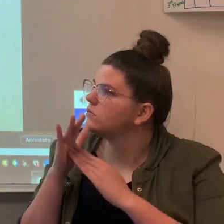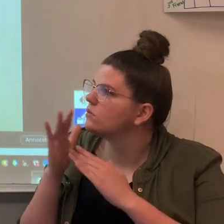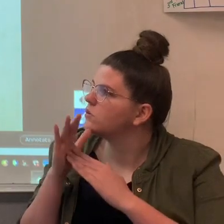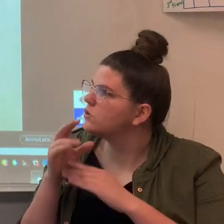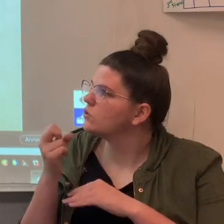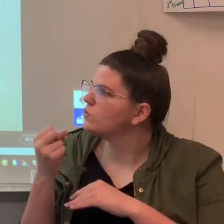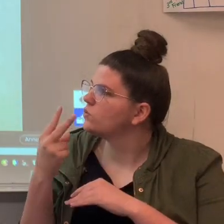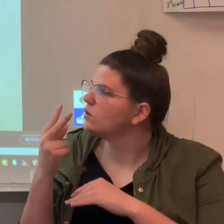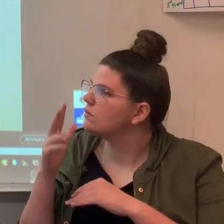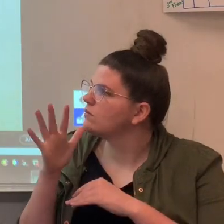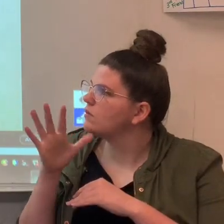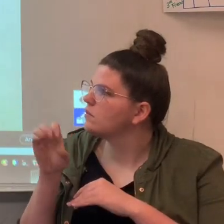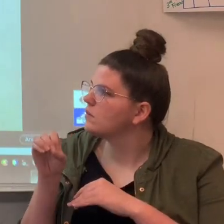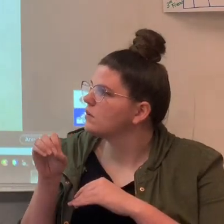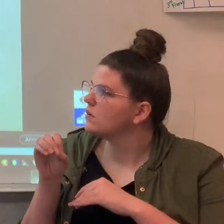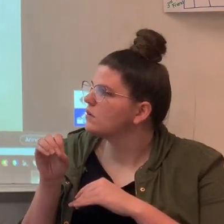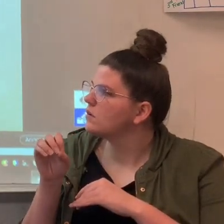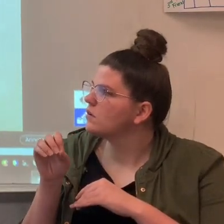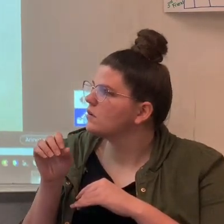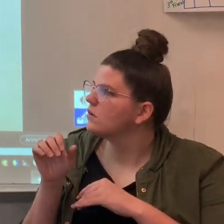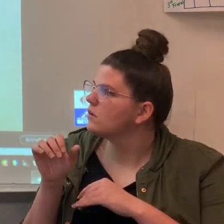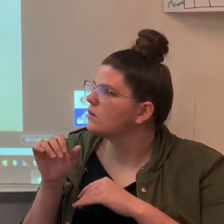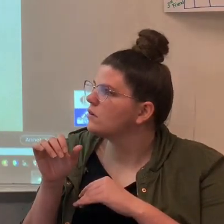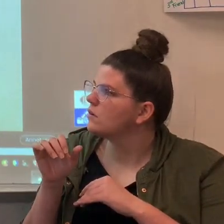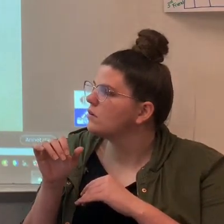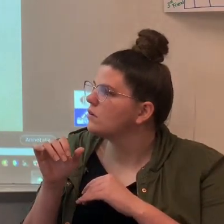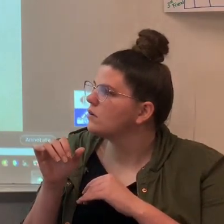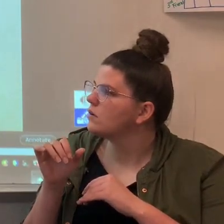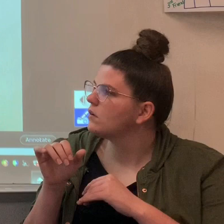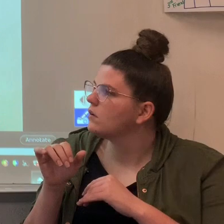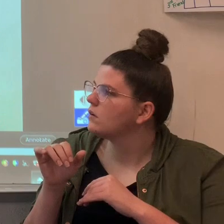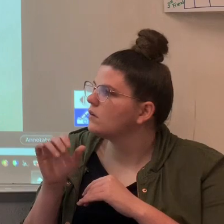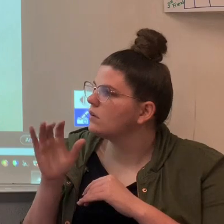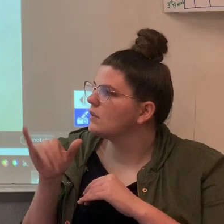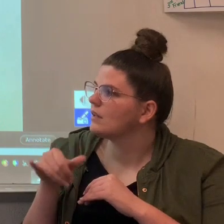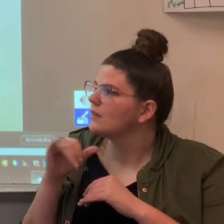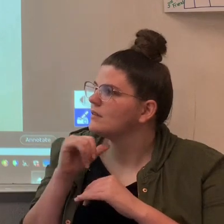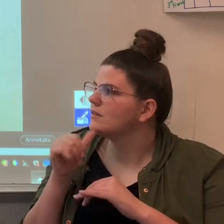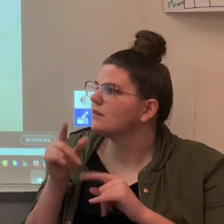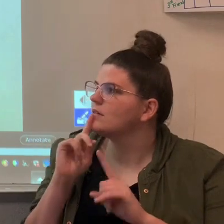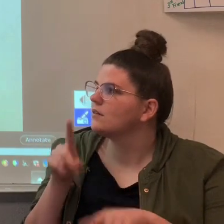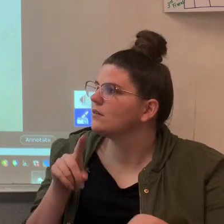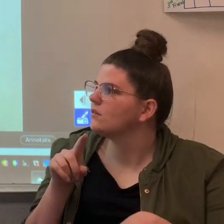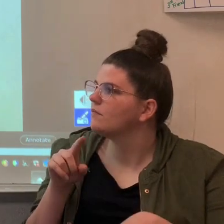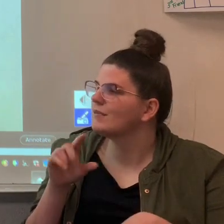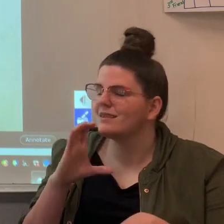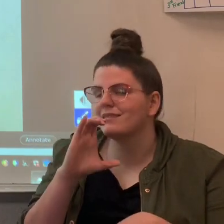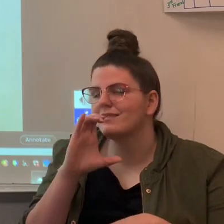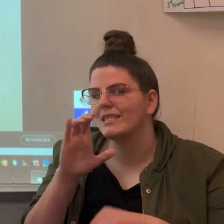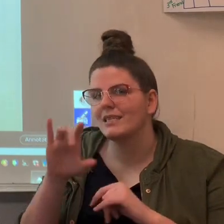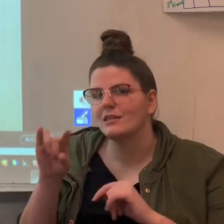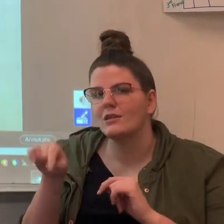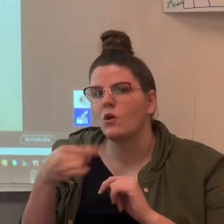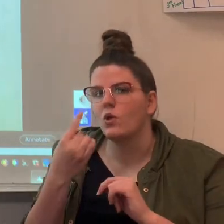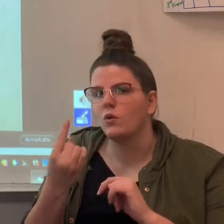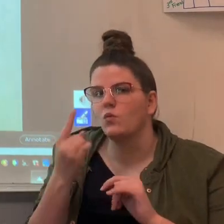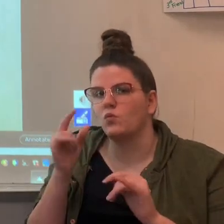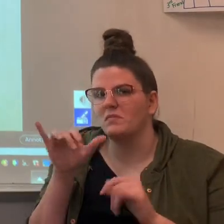This one's over a whole. That one's not over a whole, so that's not going to be. This one is our only expression that's the same.